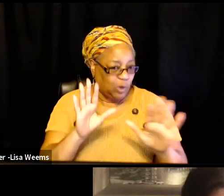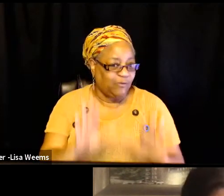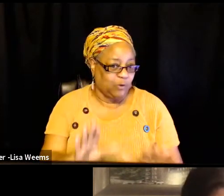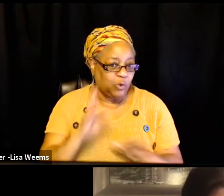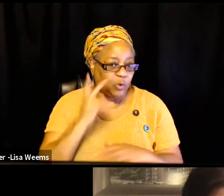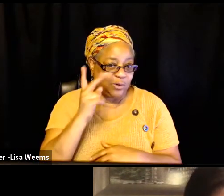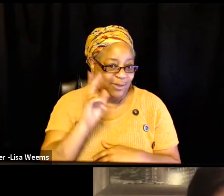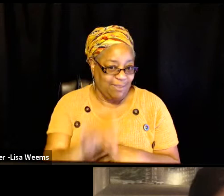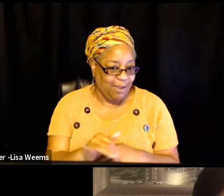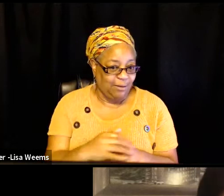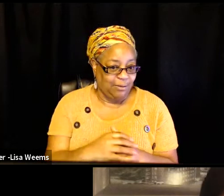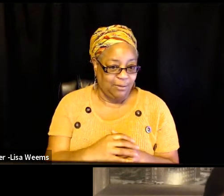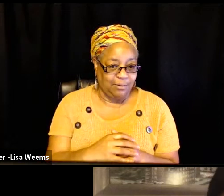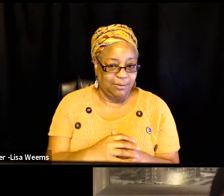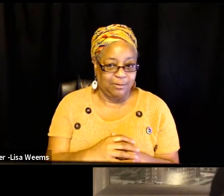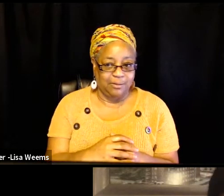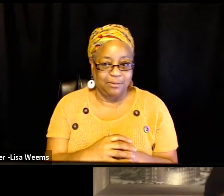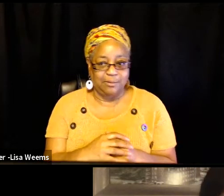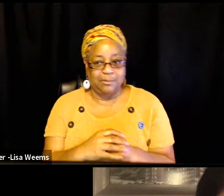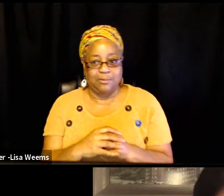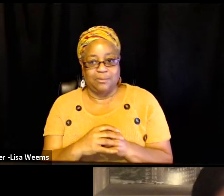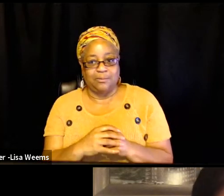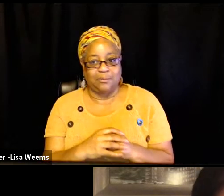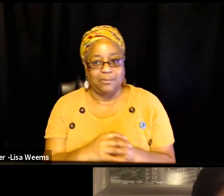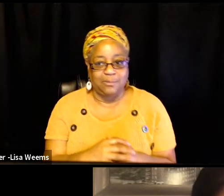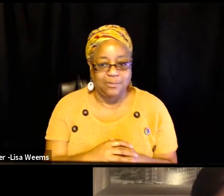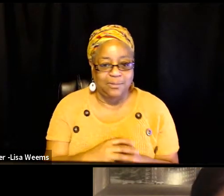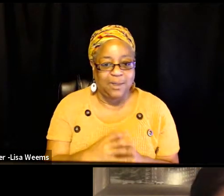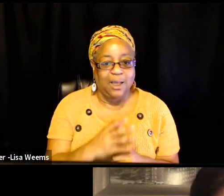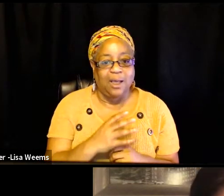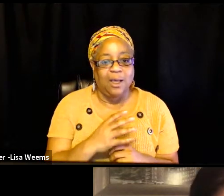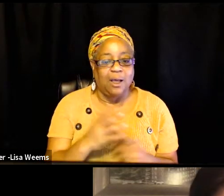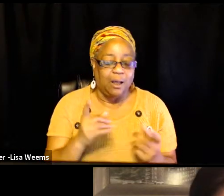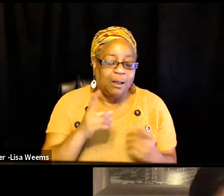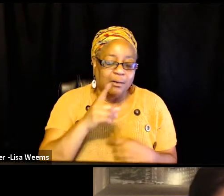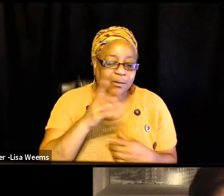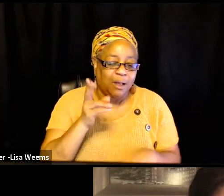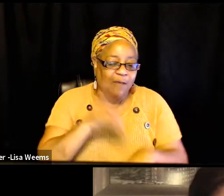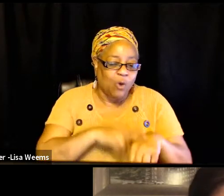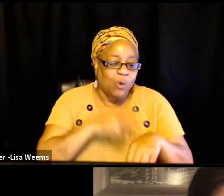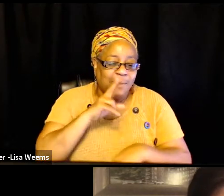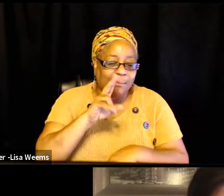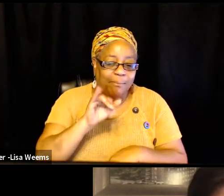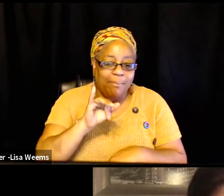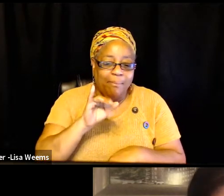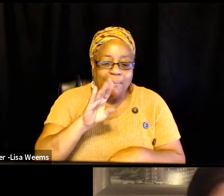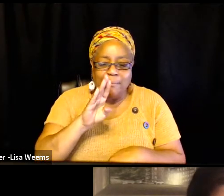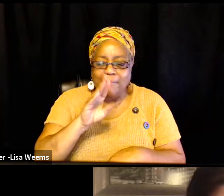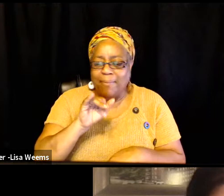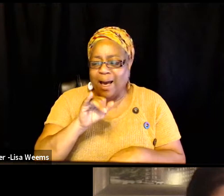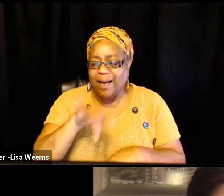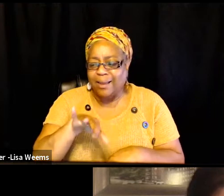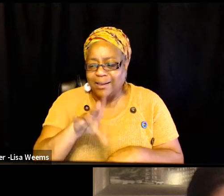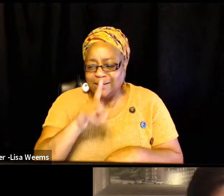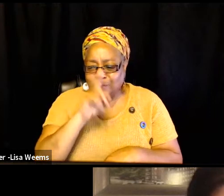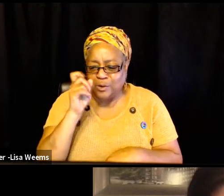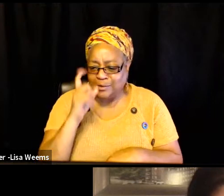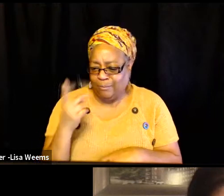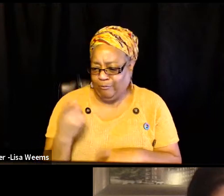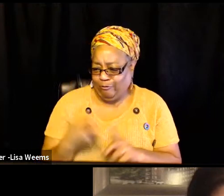to see that those individuals, and you know, of course I'm biased because I do come from, you know, we come from museum education, but I do think it's really wonderful to